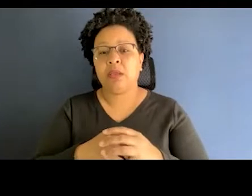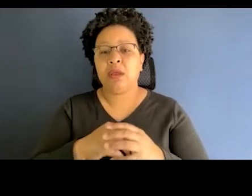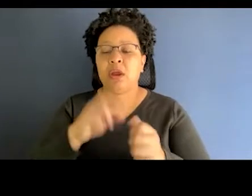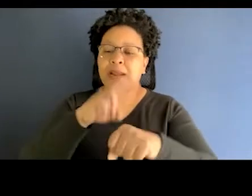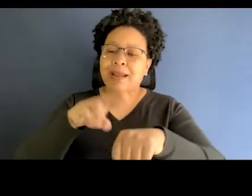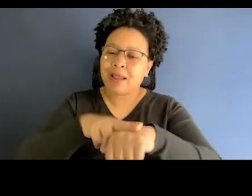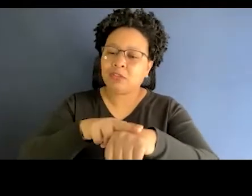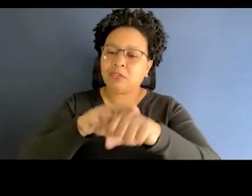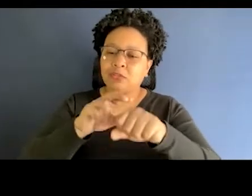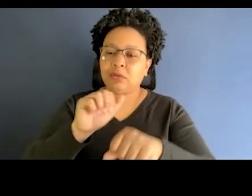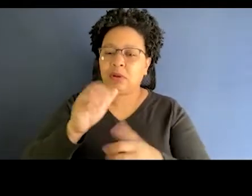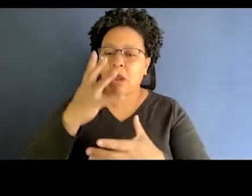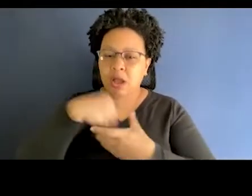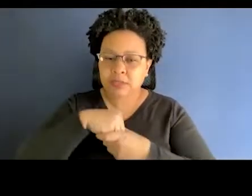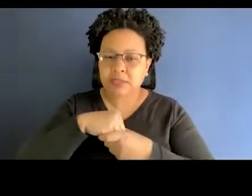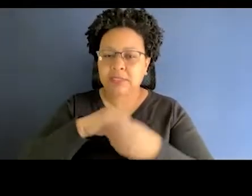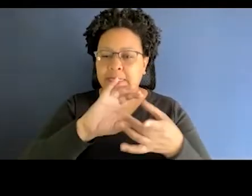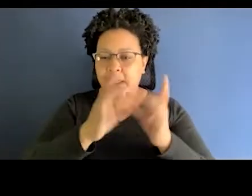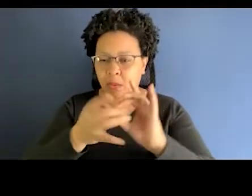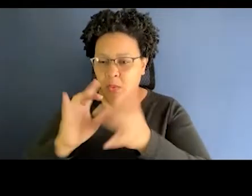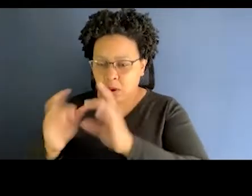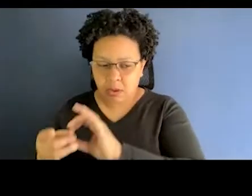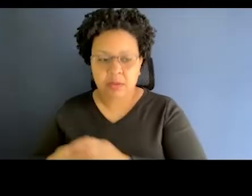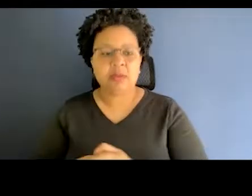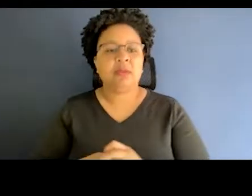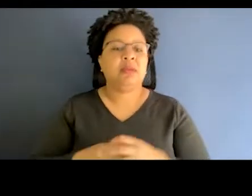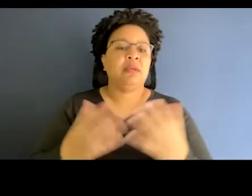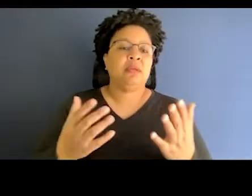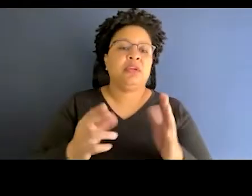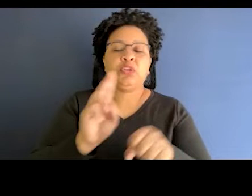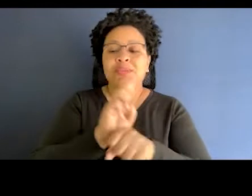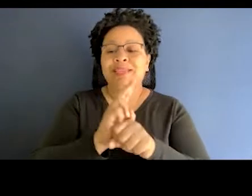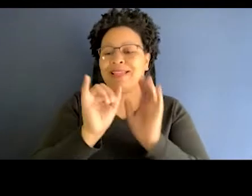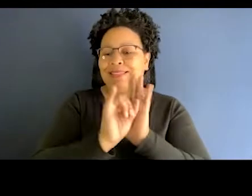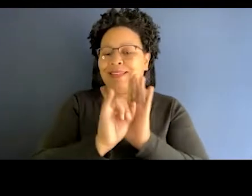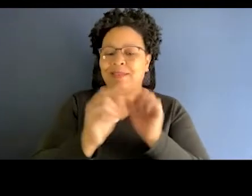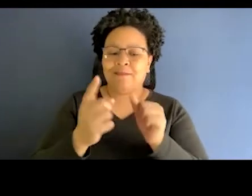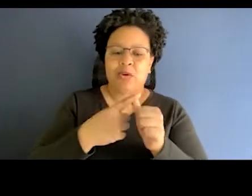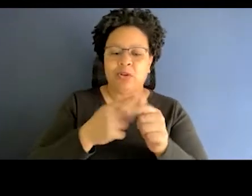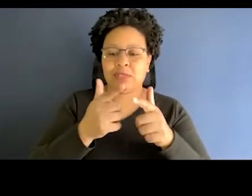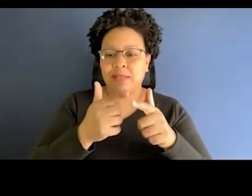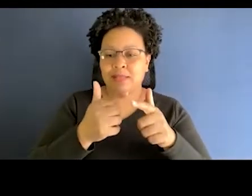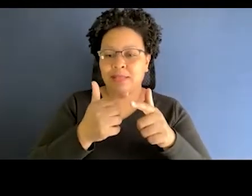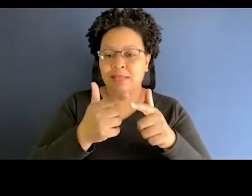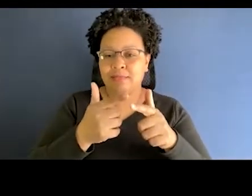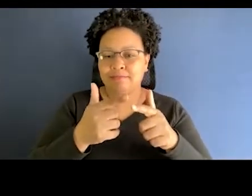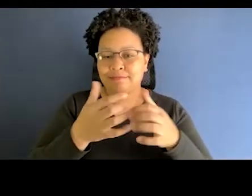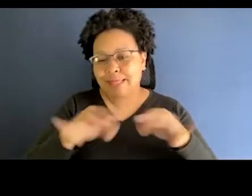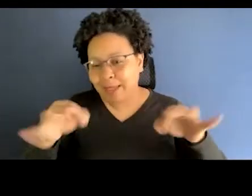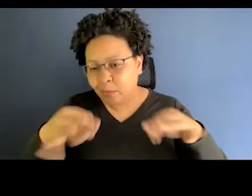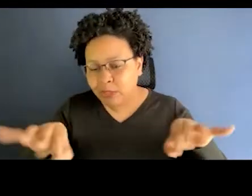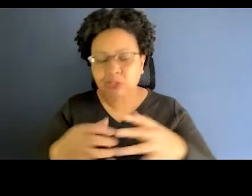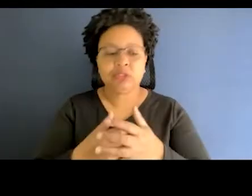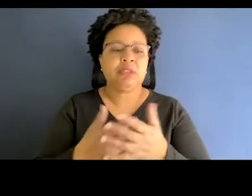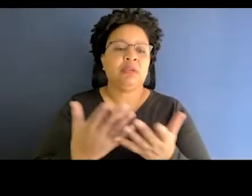Self-Advocacy Network. Specifically their preference to use identity first language, but we also are acknowledging the language